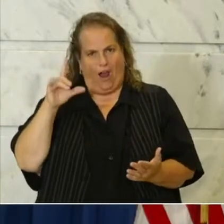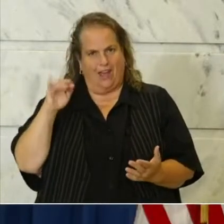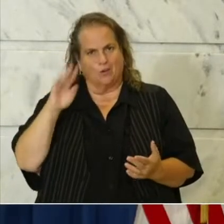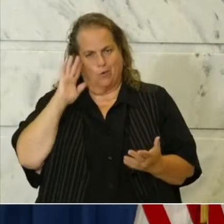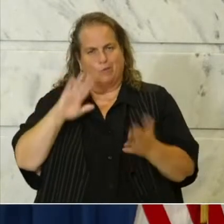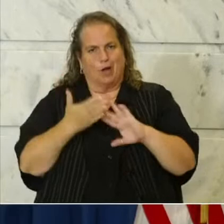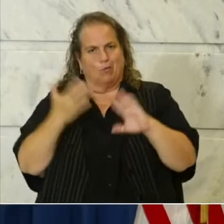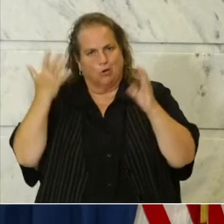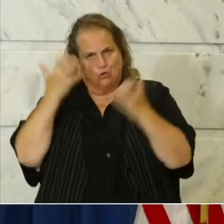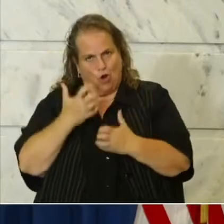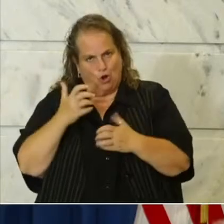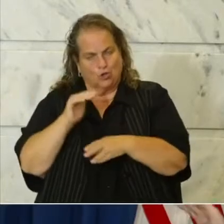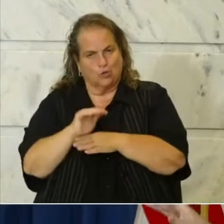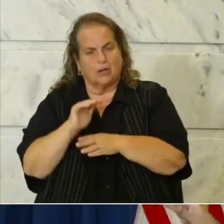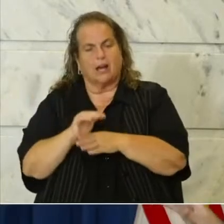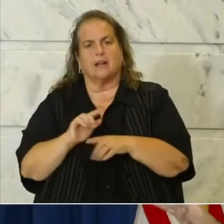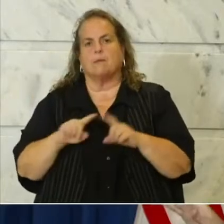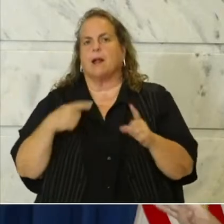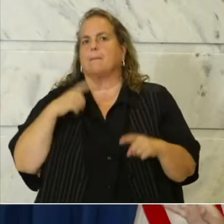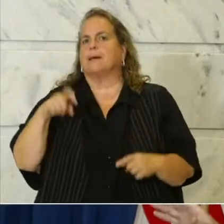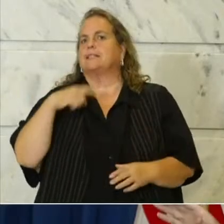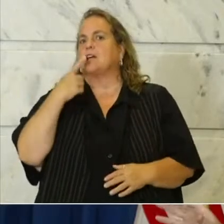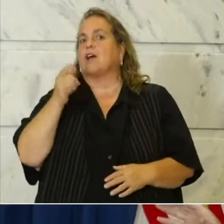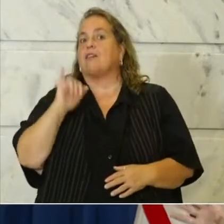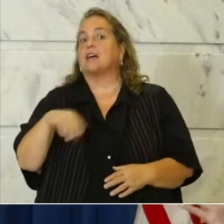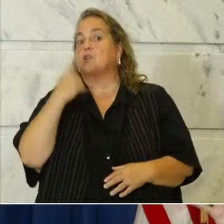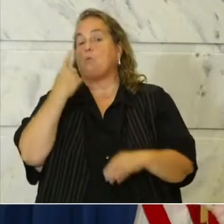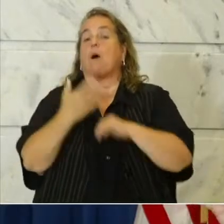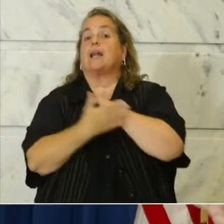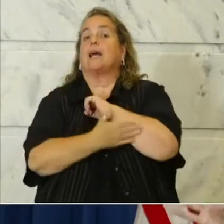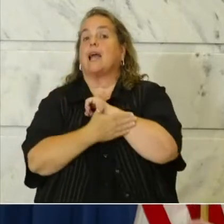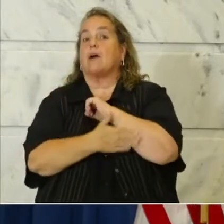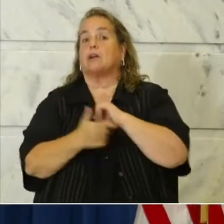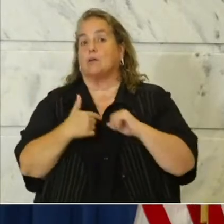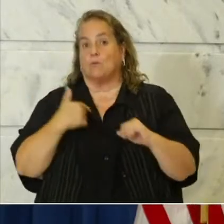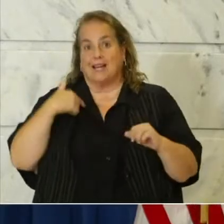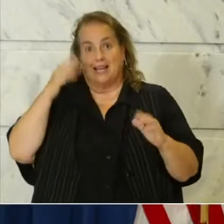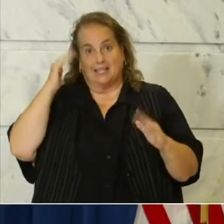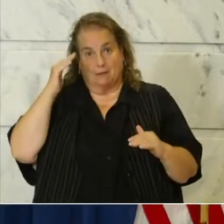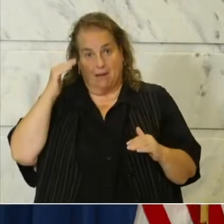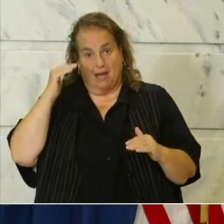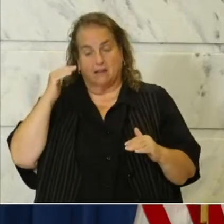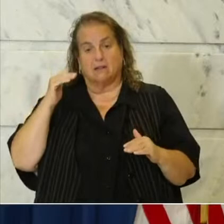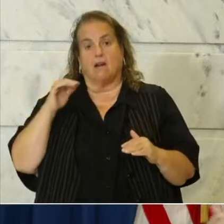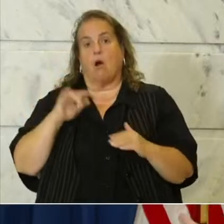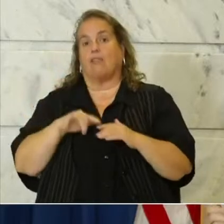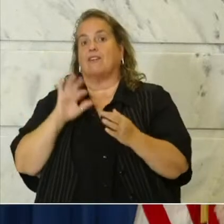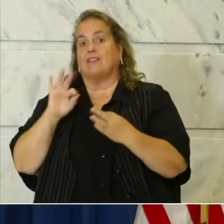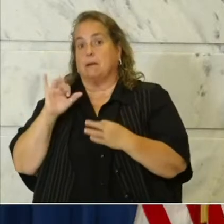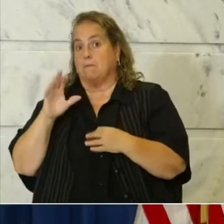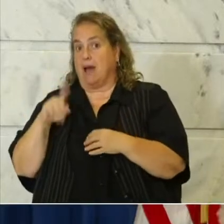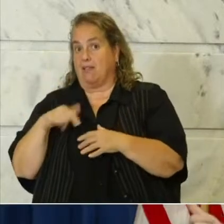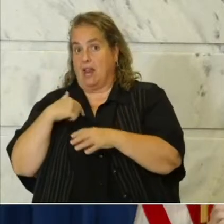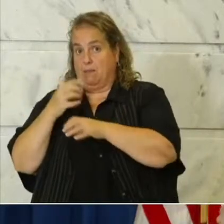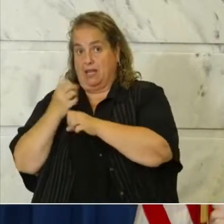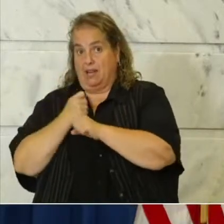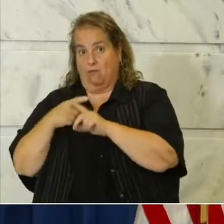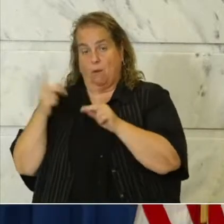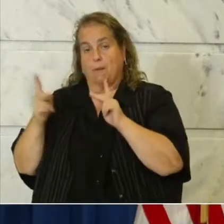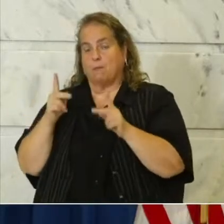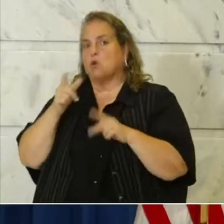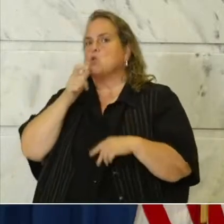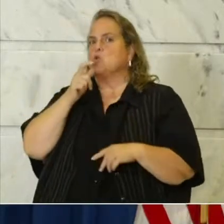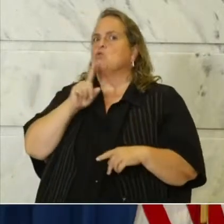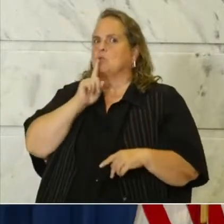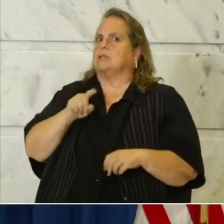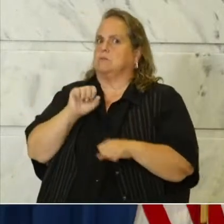color. But I got to tell you, that's one county we expect, at least based on the feedback that I'm getting from people really buying